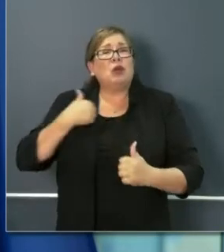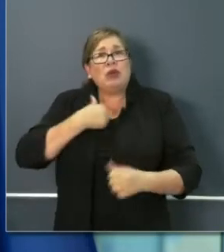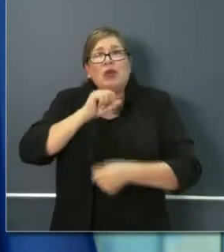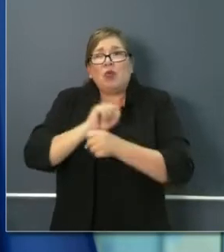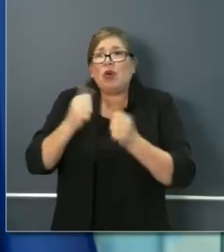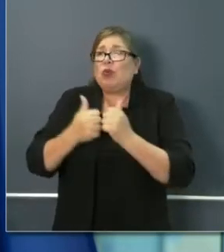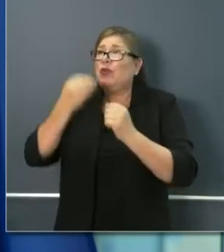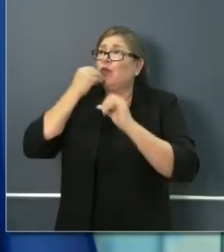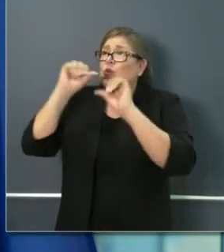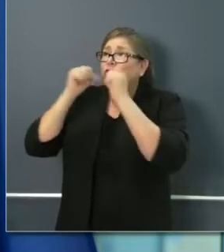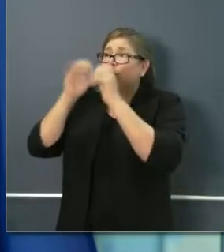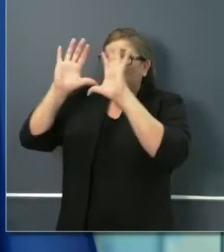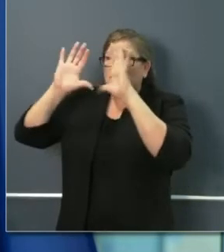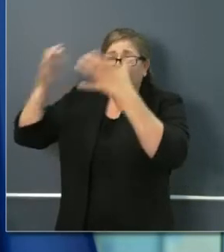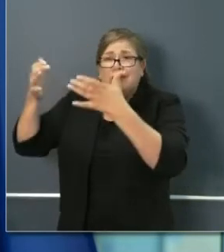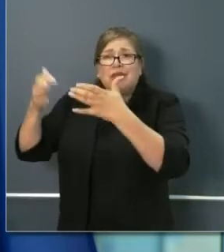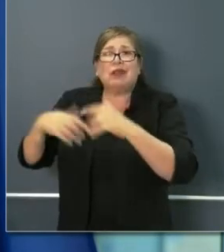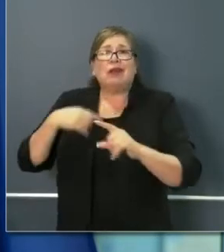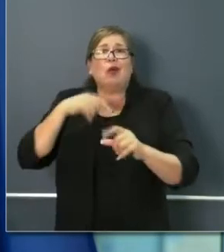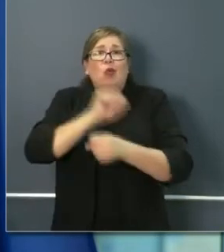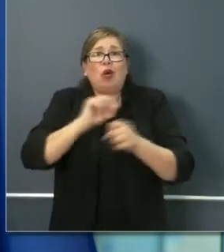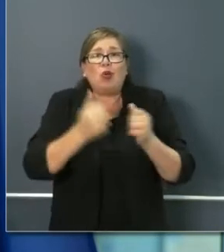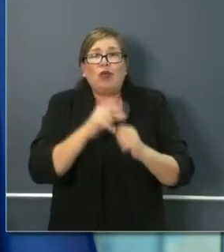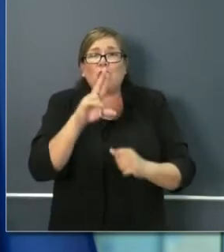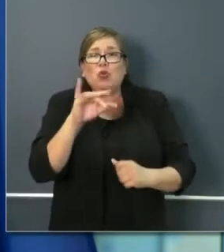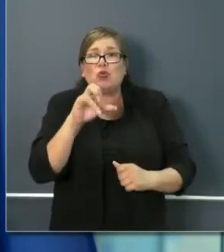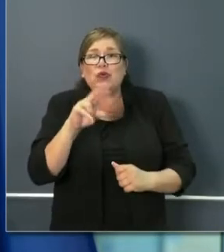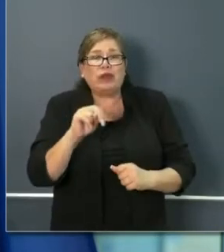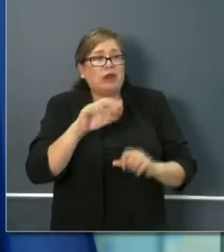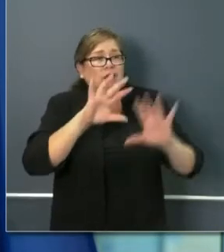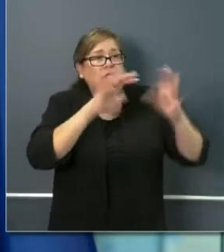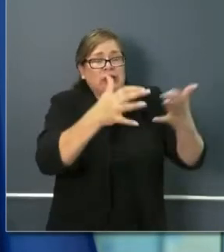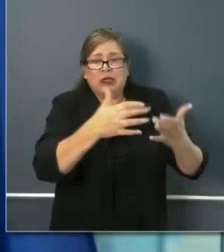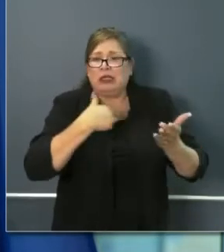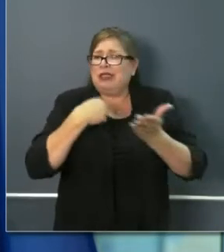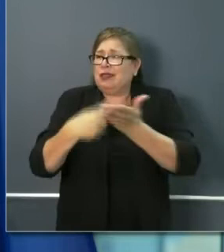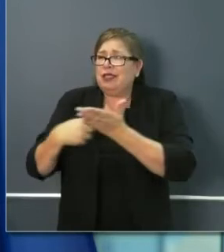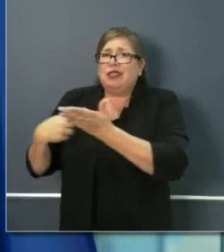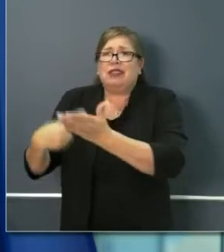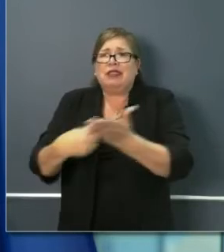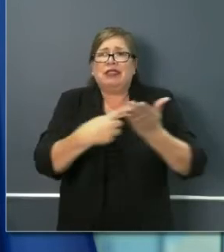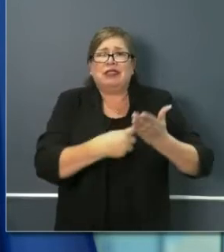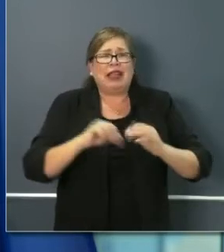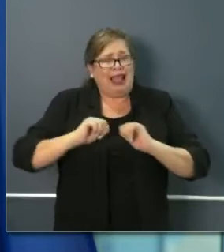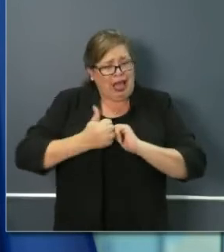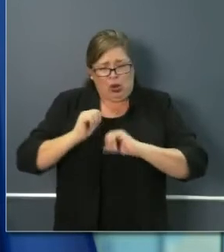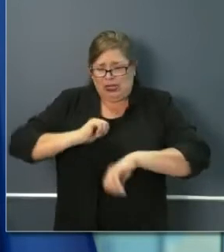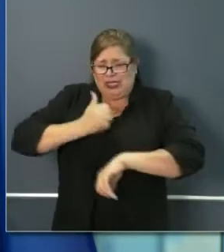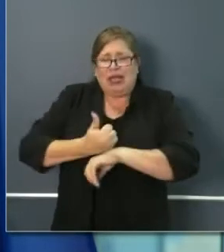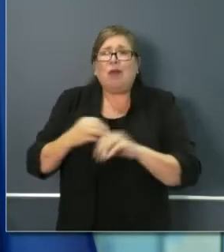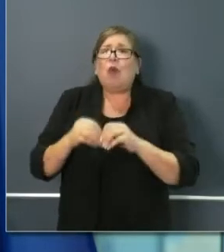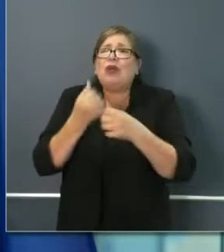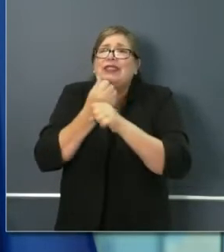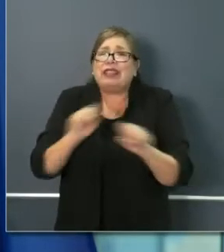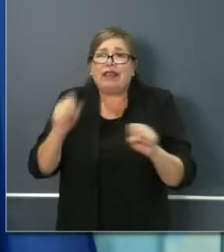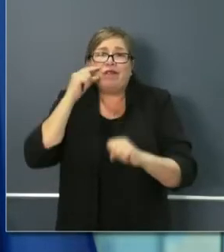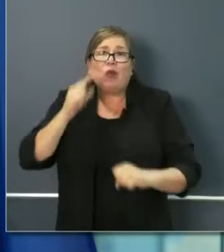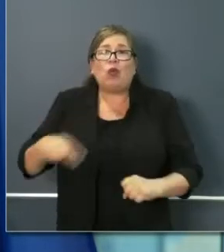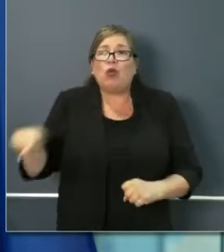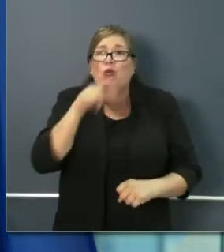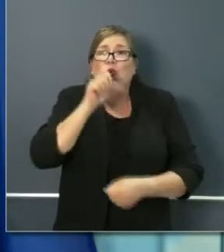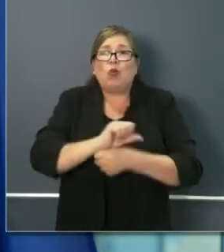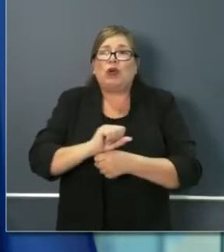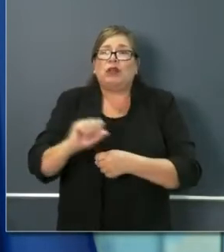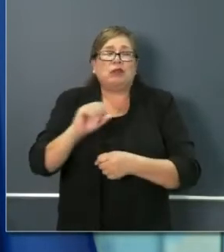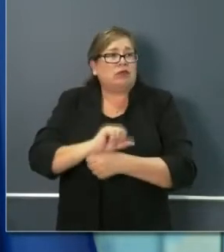if we can accommodate more appropriate safety measures for those grocers that you rightly